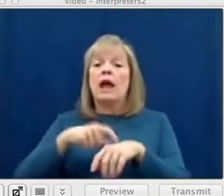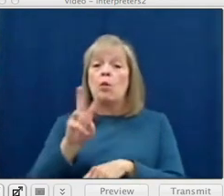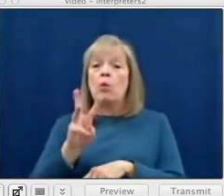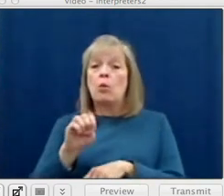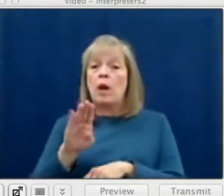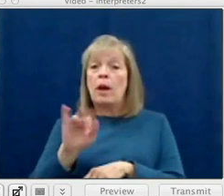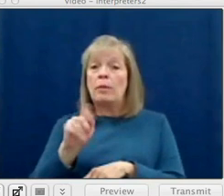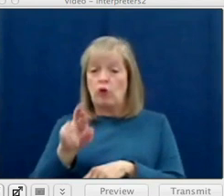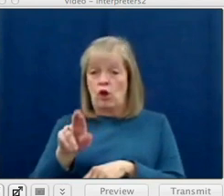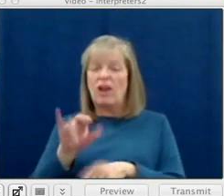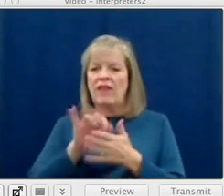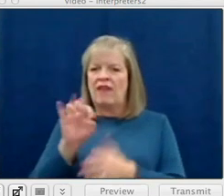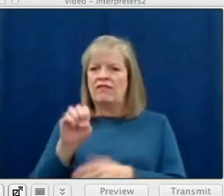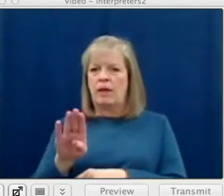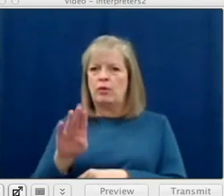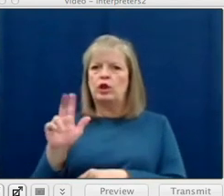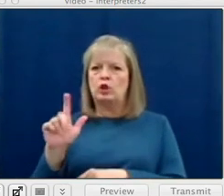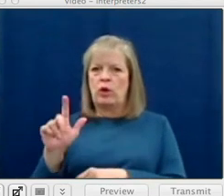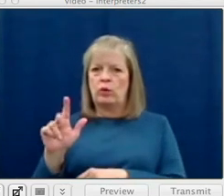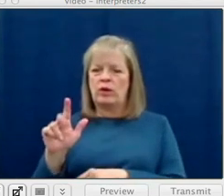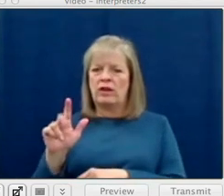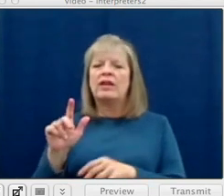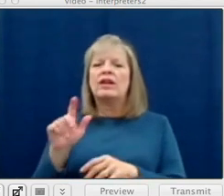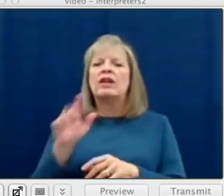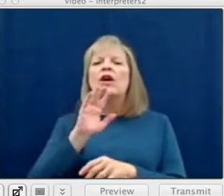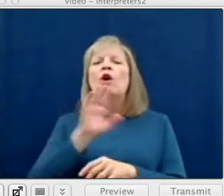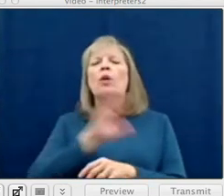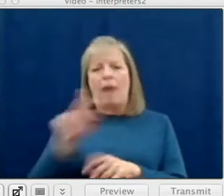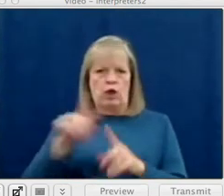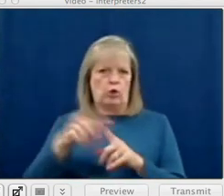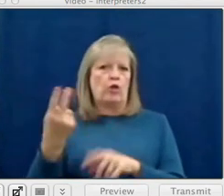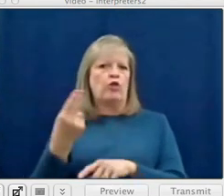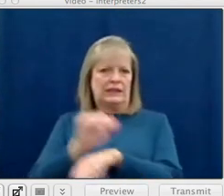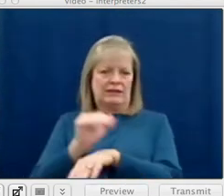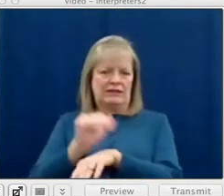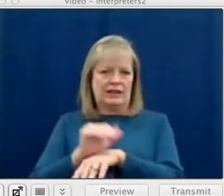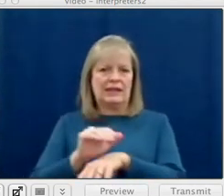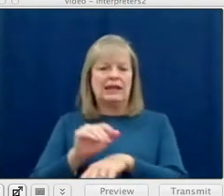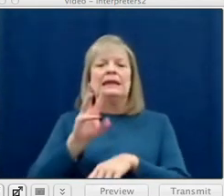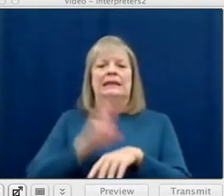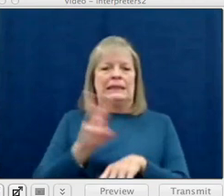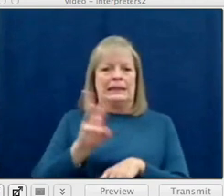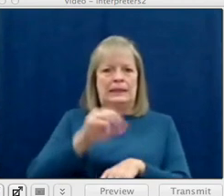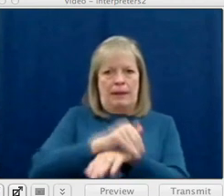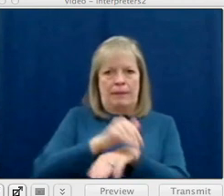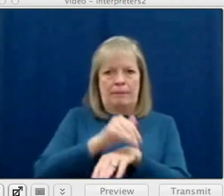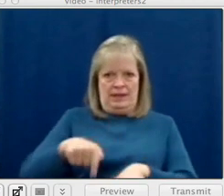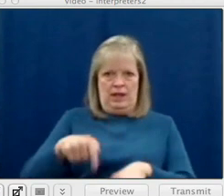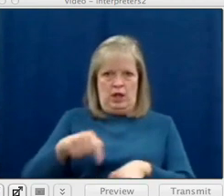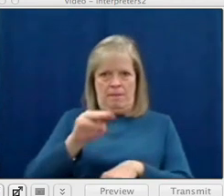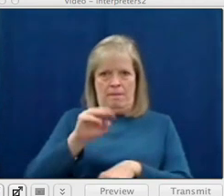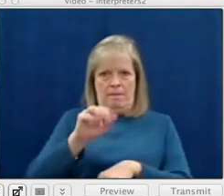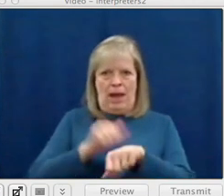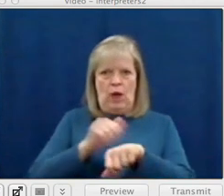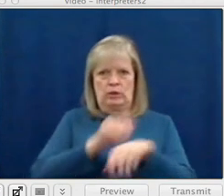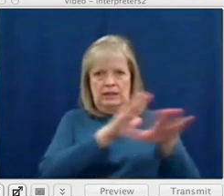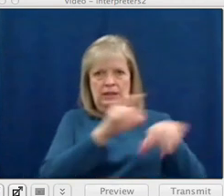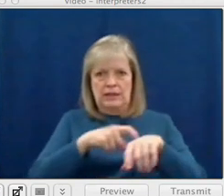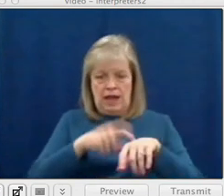February 23rd. We're going back to a Thursday night at 6 p.m. Mountain Time. We will have a